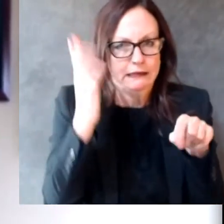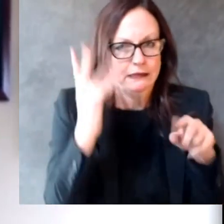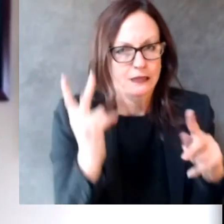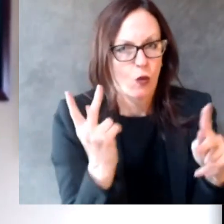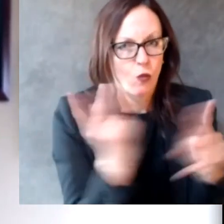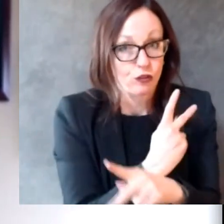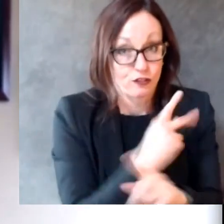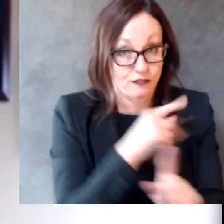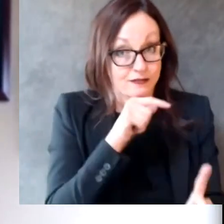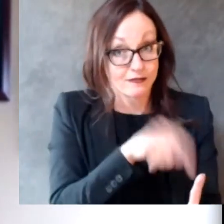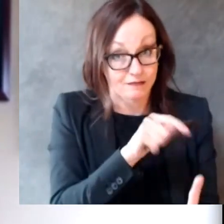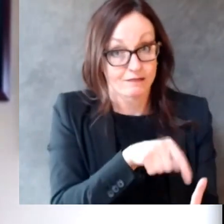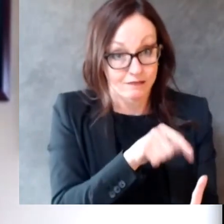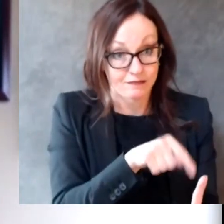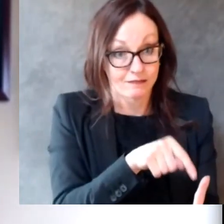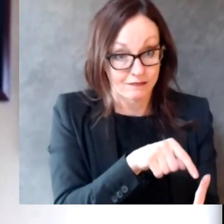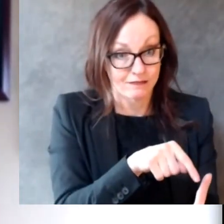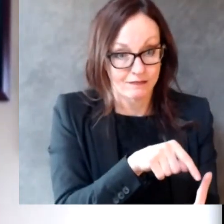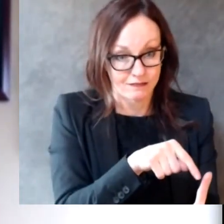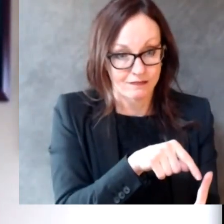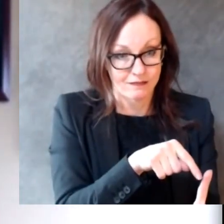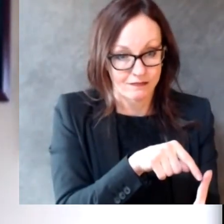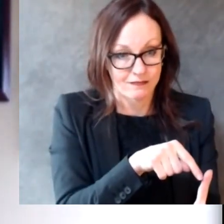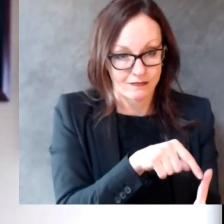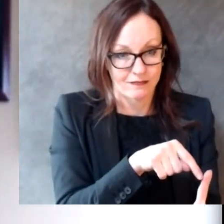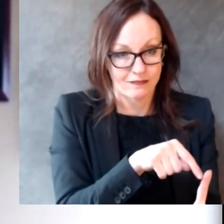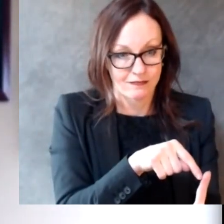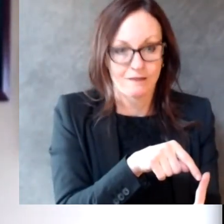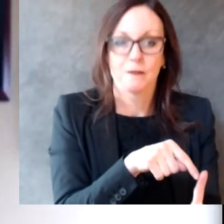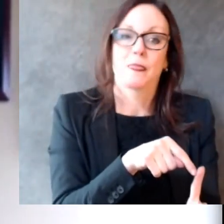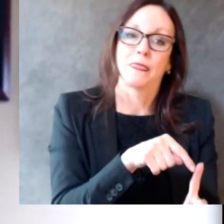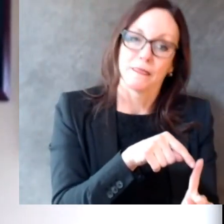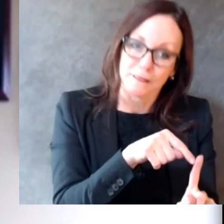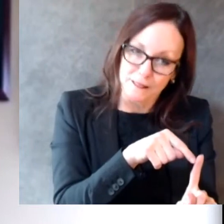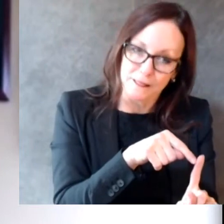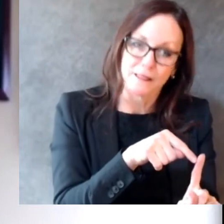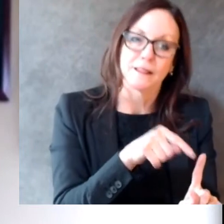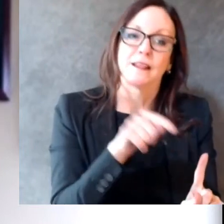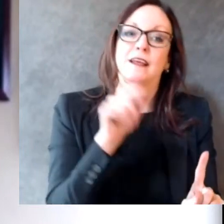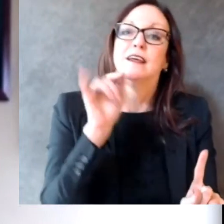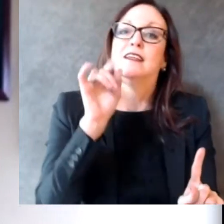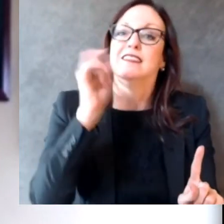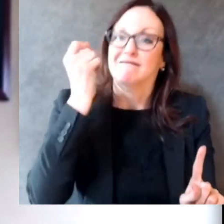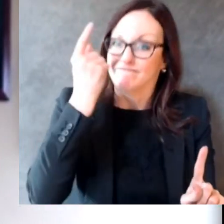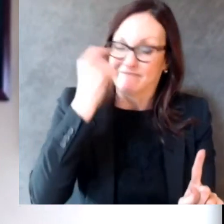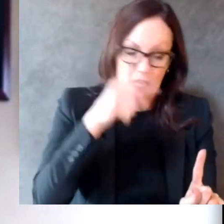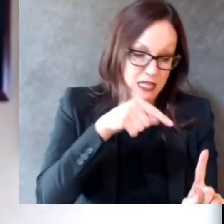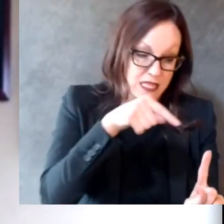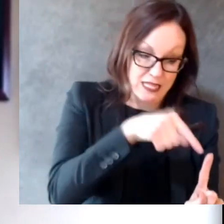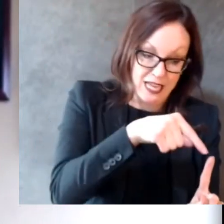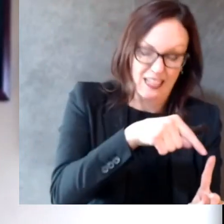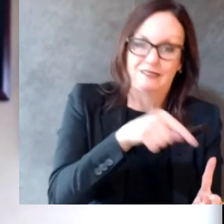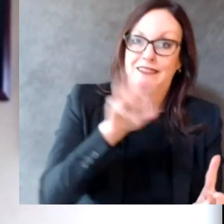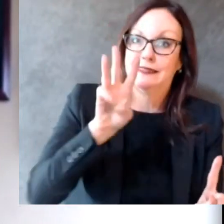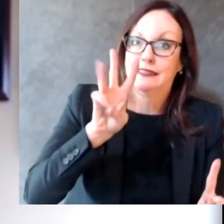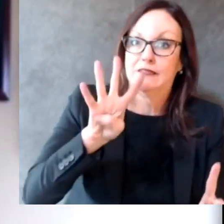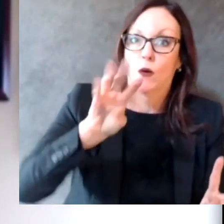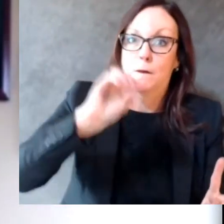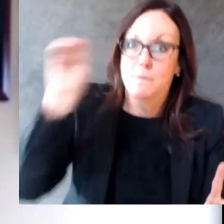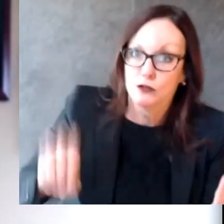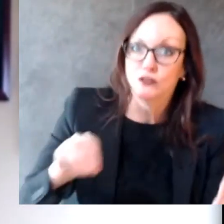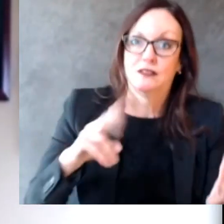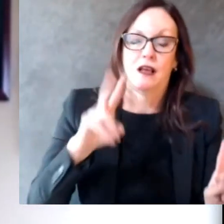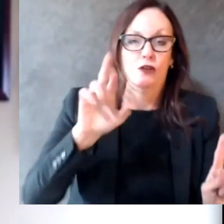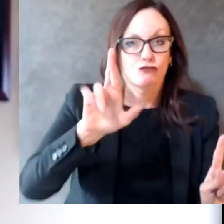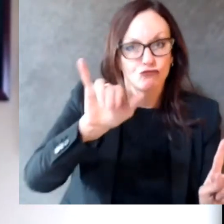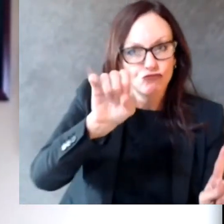of death among the B117 variant than the not variants of concern. So in